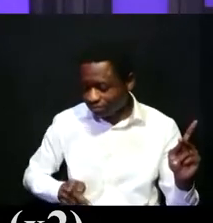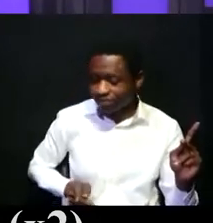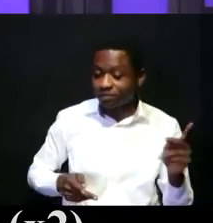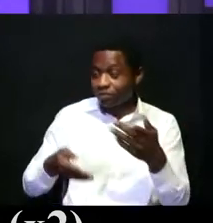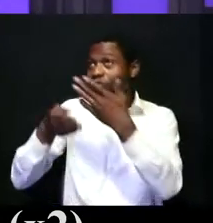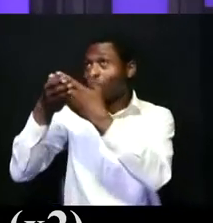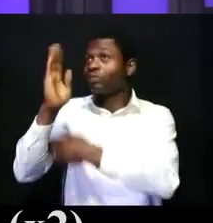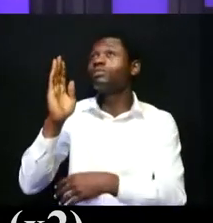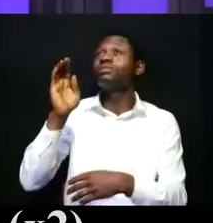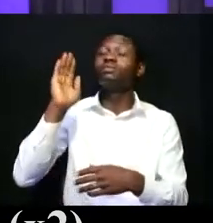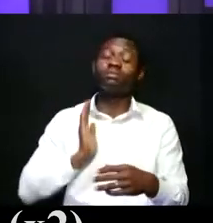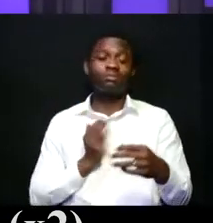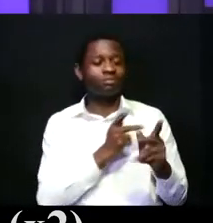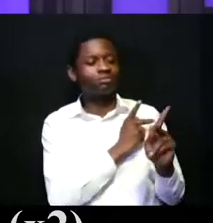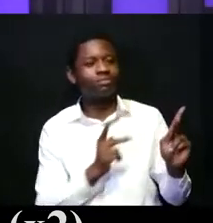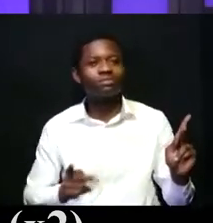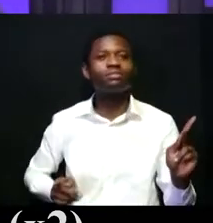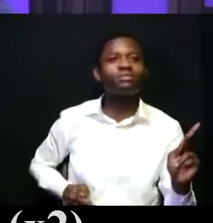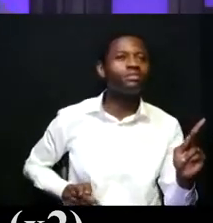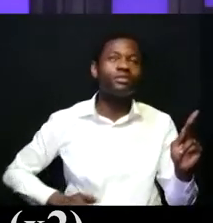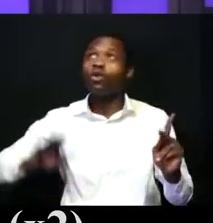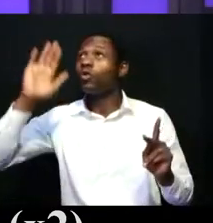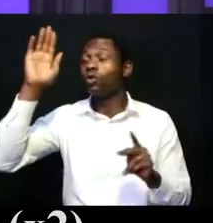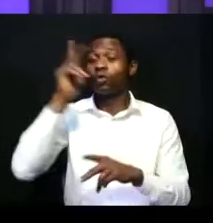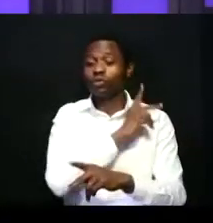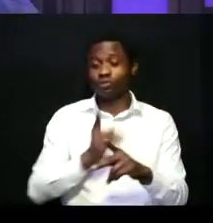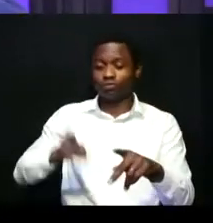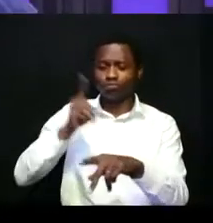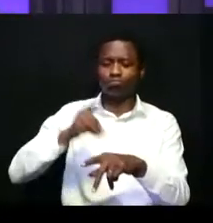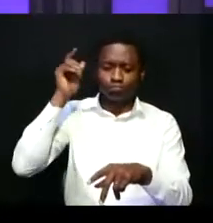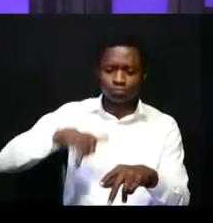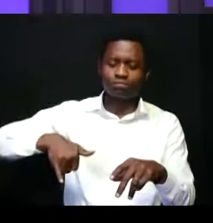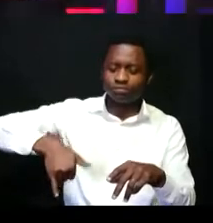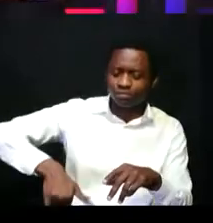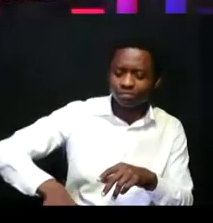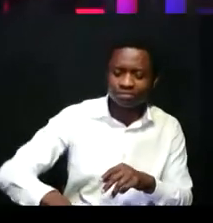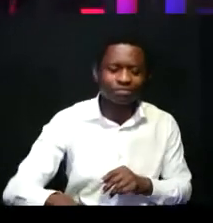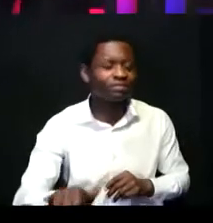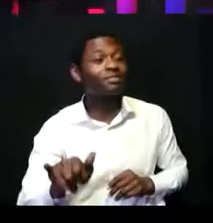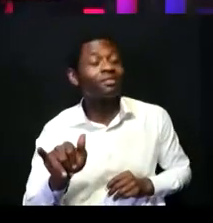Hallelujah, oh, that's what I mean. Hey, why do you need to read?